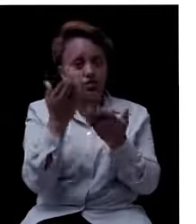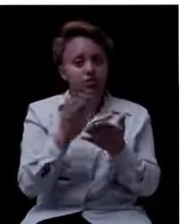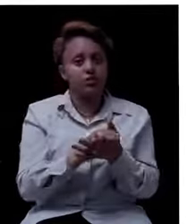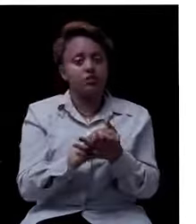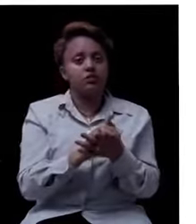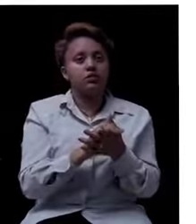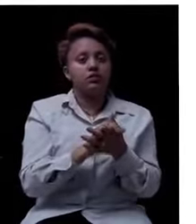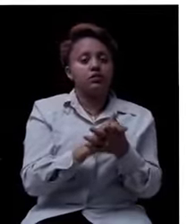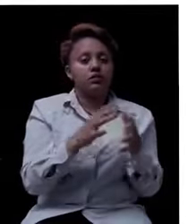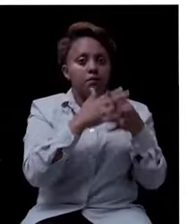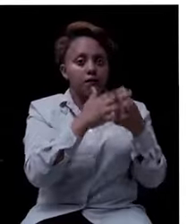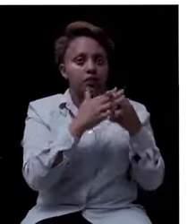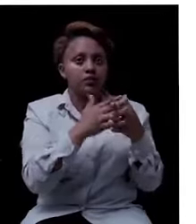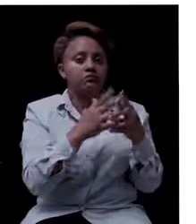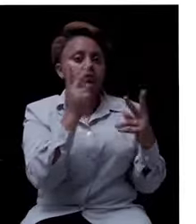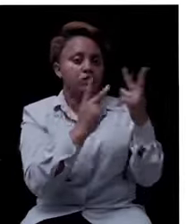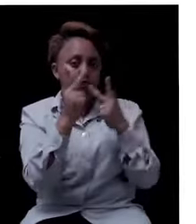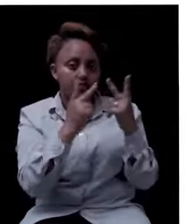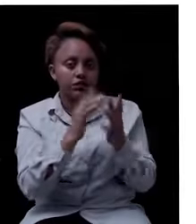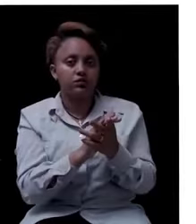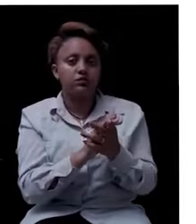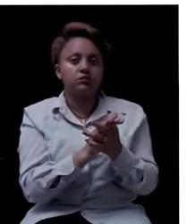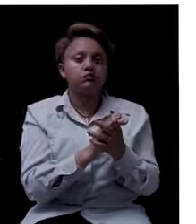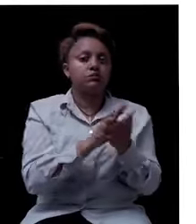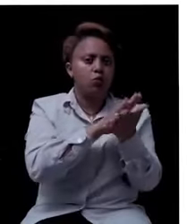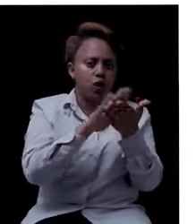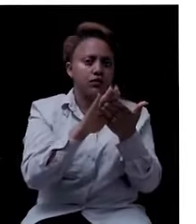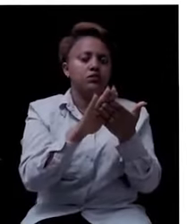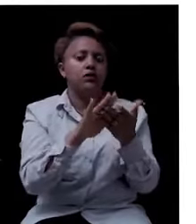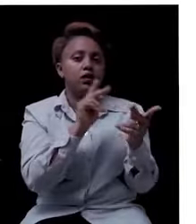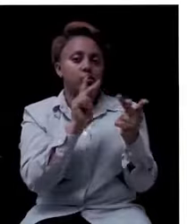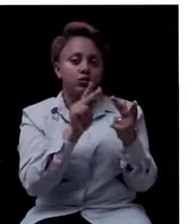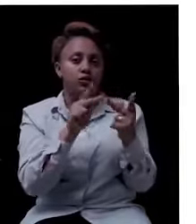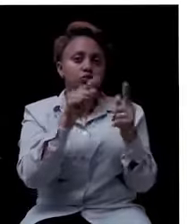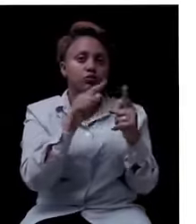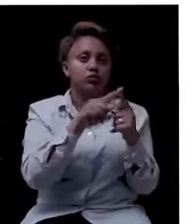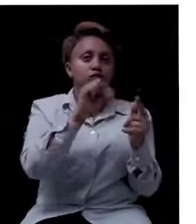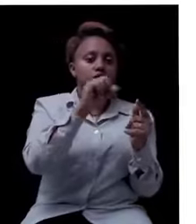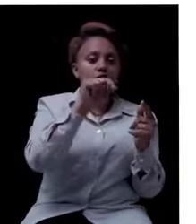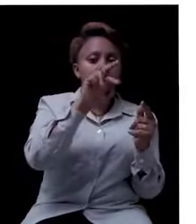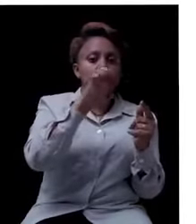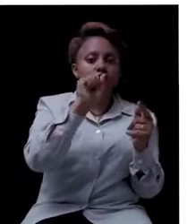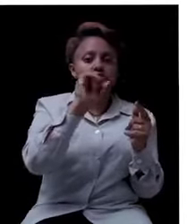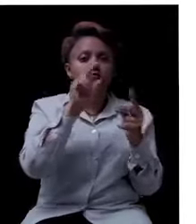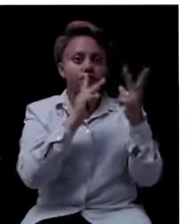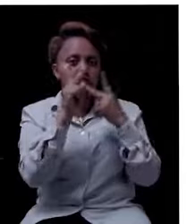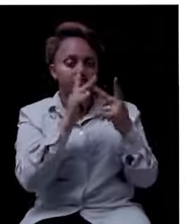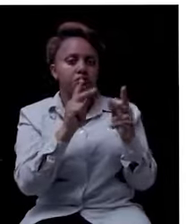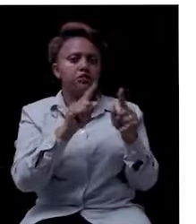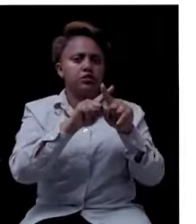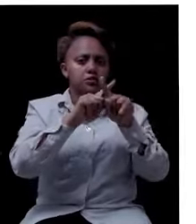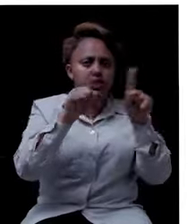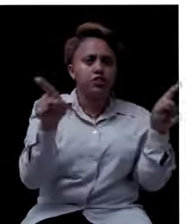Machine inspection. Rapid parts inspection for quality assurance using stereo vision with specialized